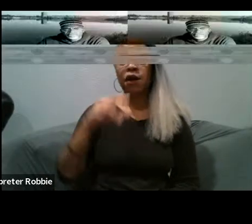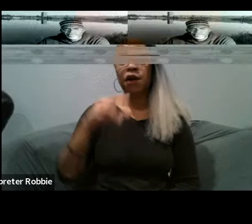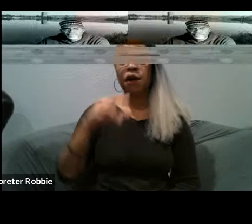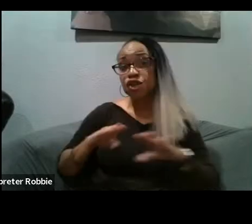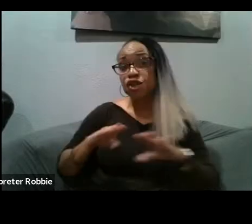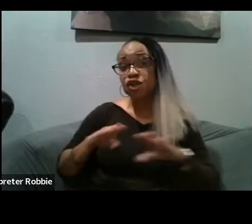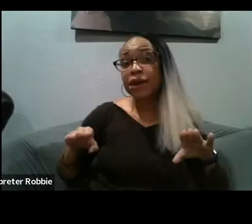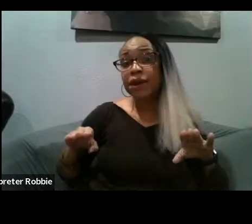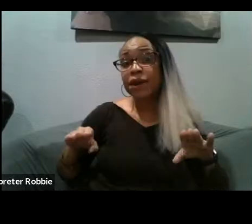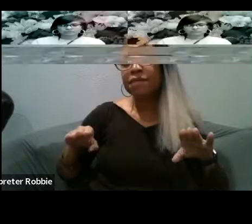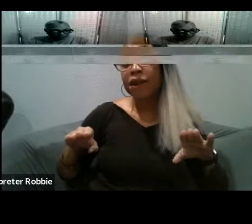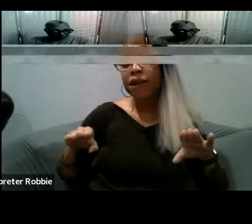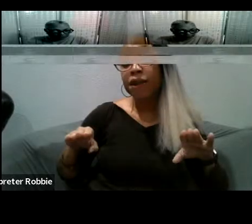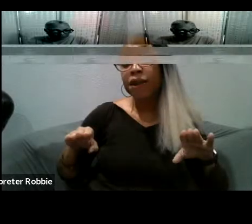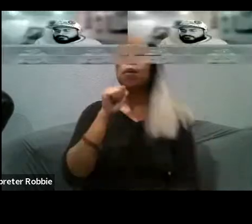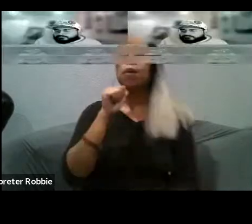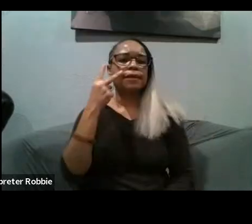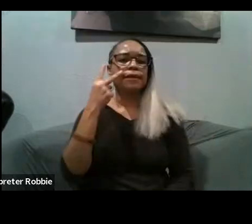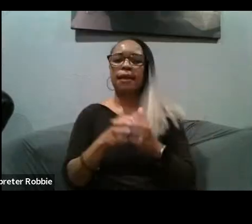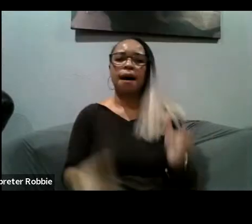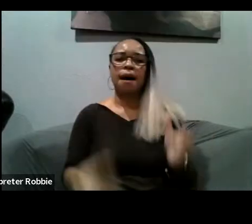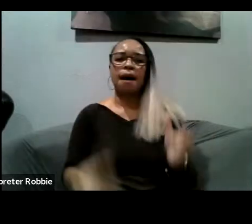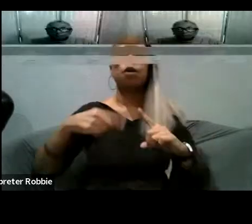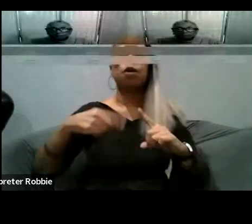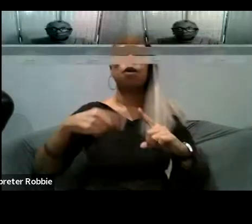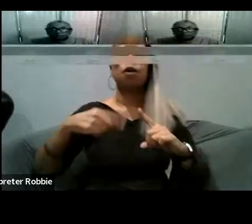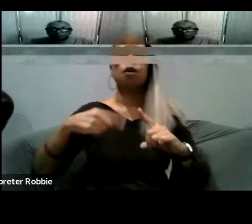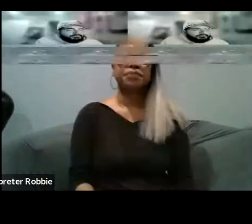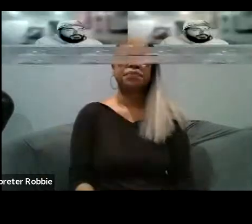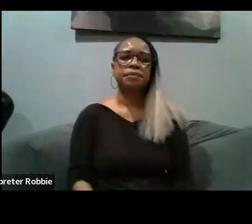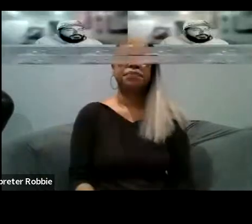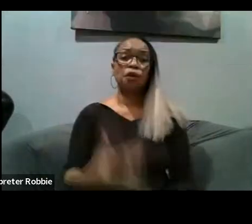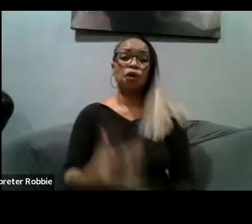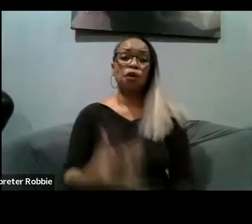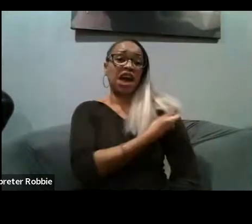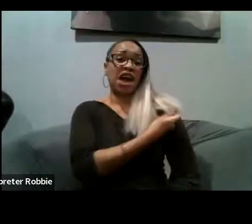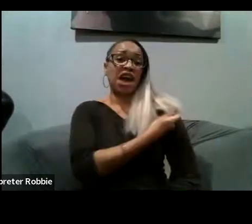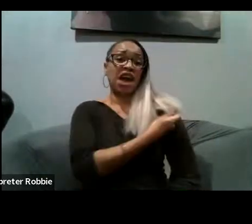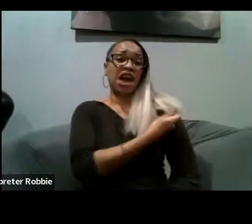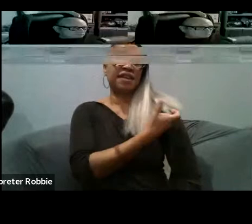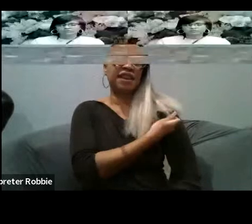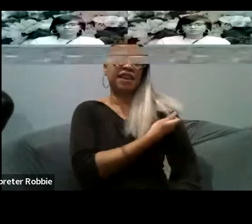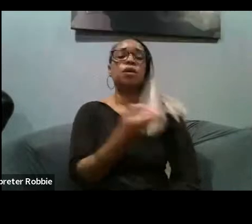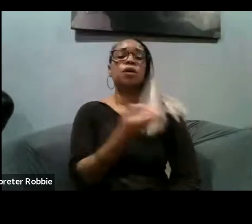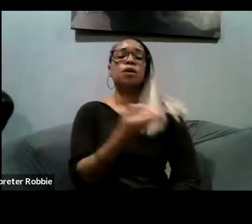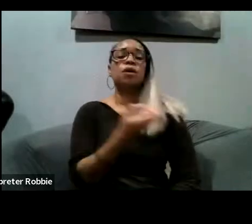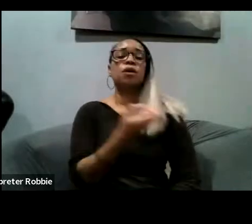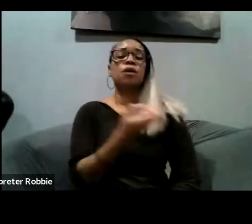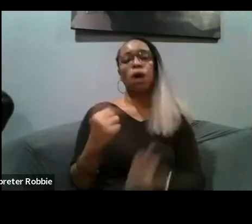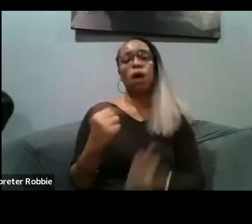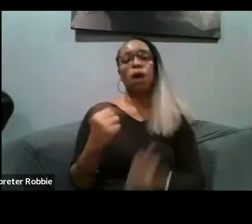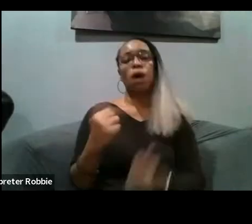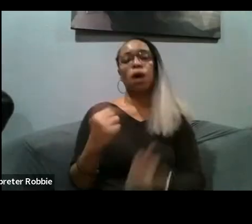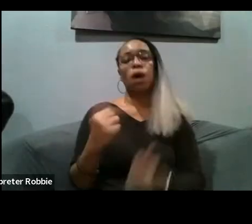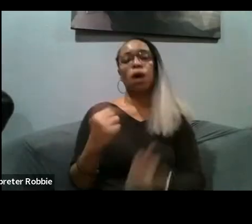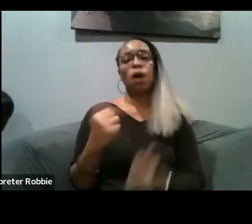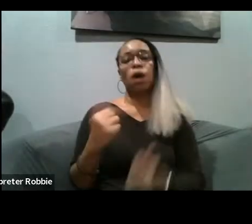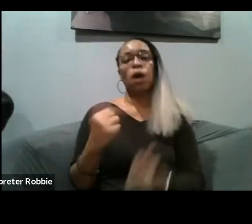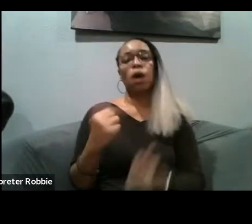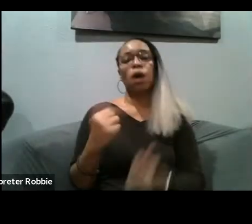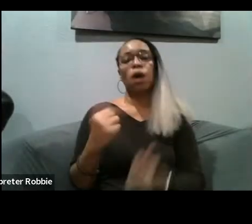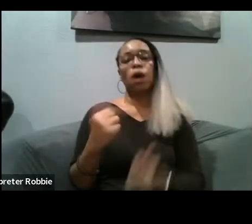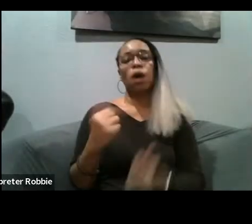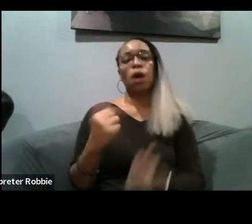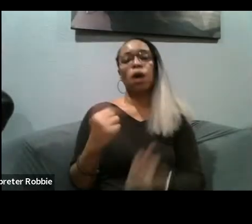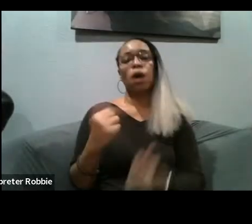a great uptake on the pediatric vaccines or pediatric boosters. So really trying to talk